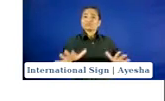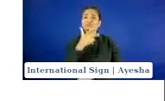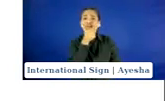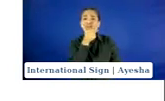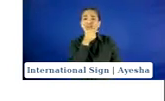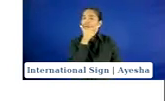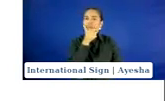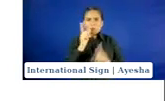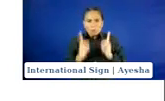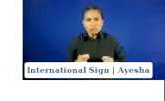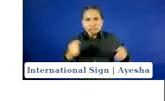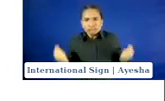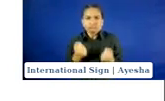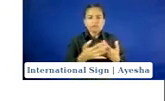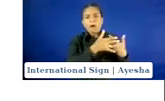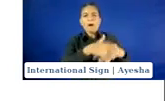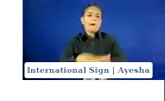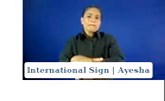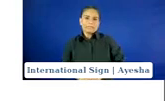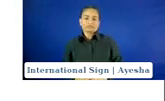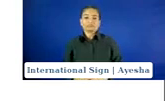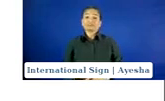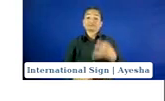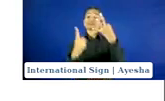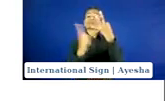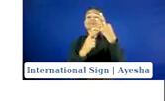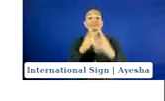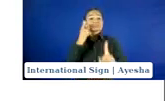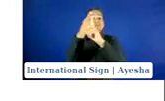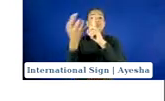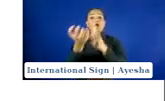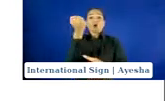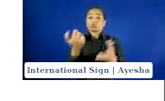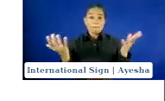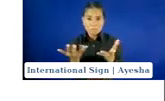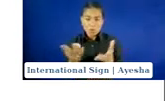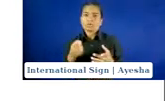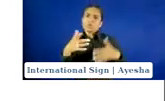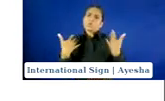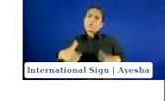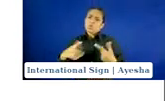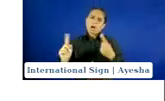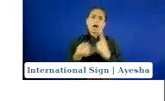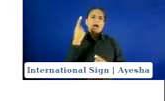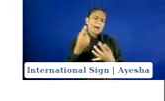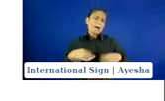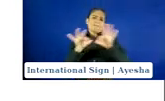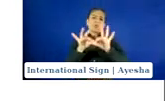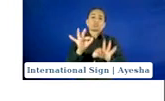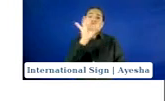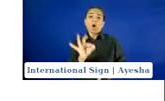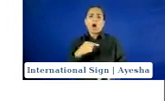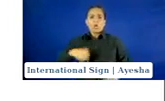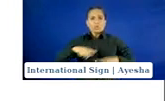to are focusing on today, is an inclusive culture of social protection is promoted, ensuring that the capacity of